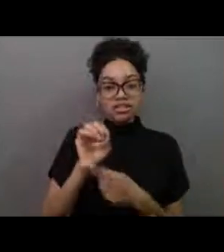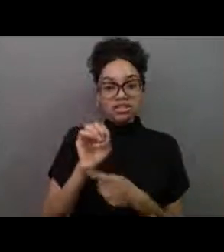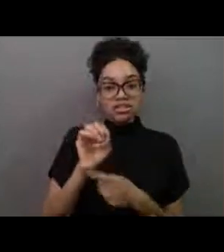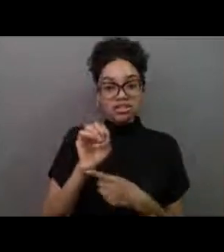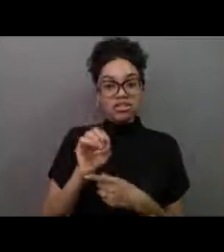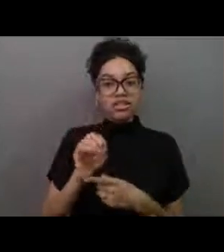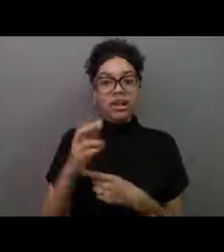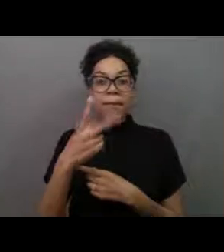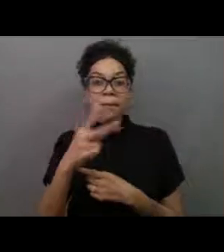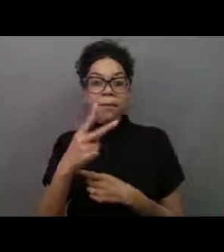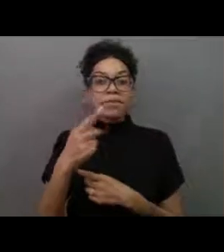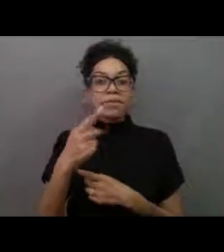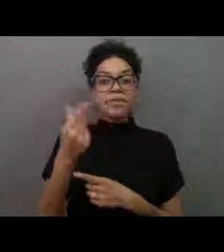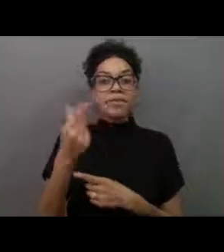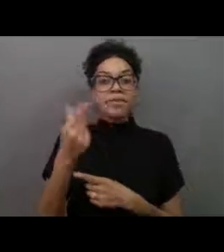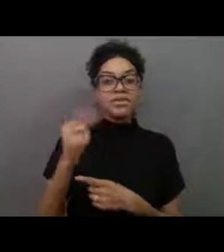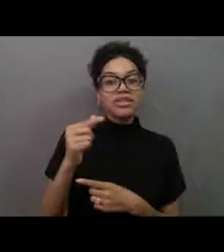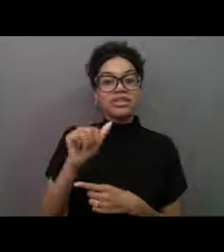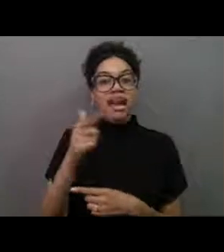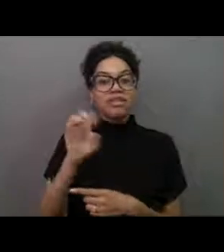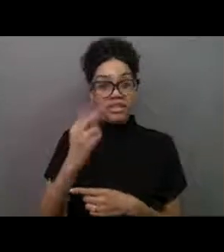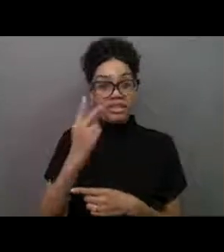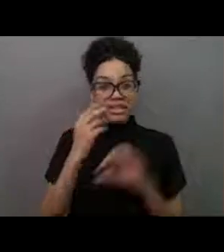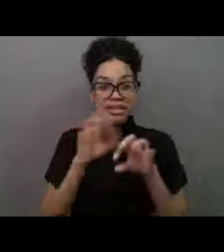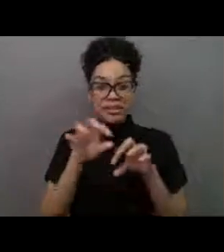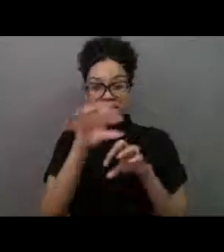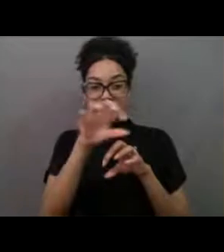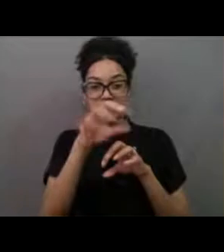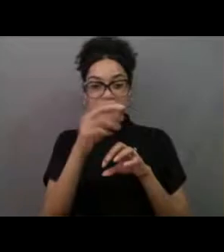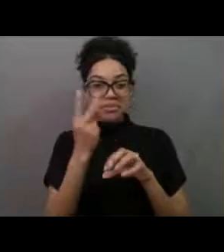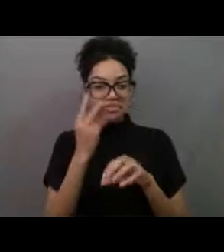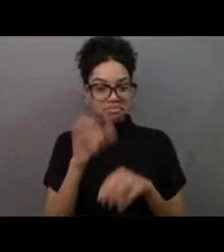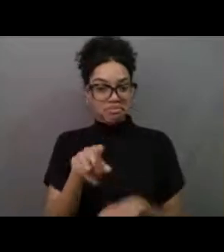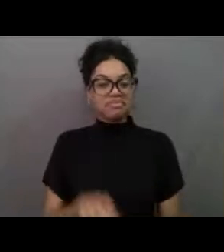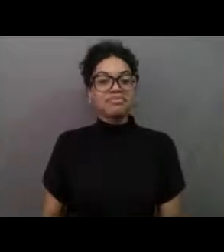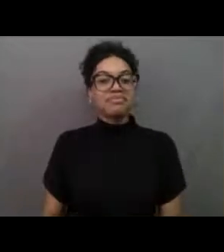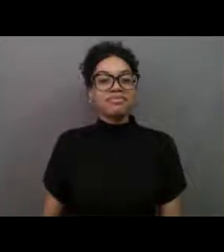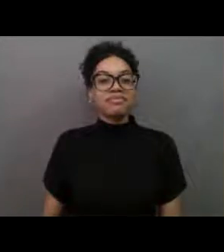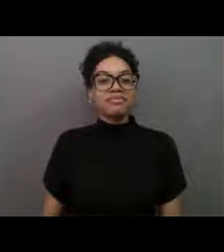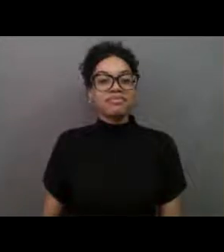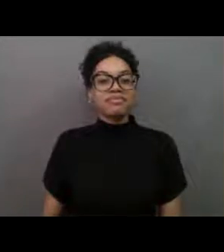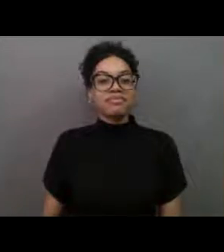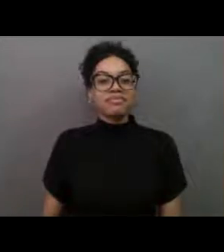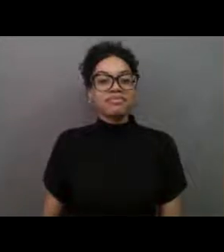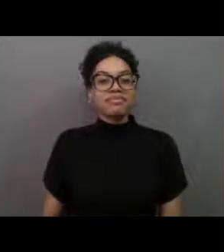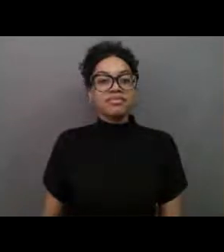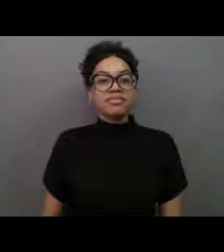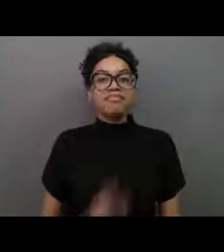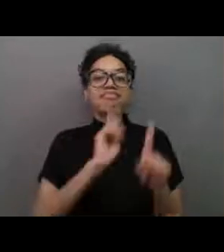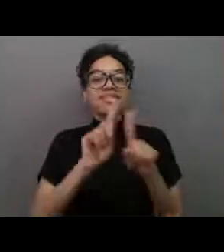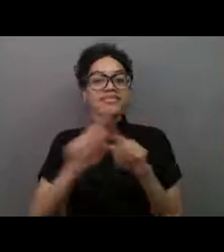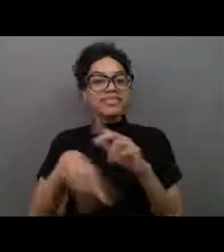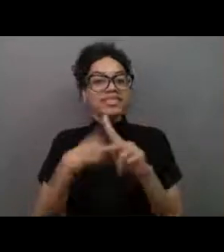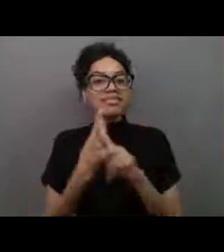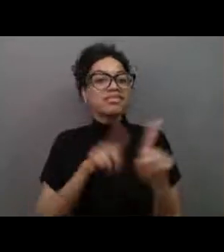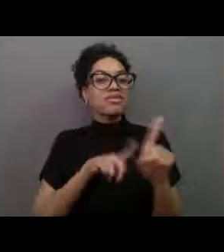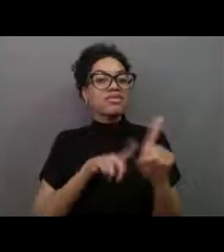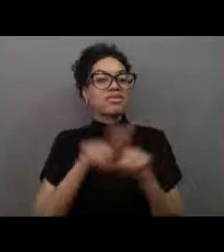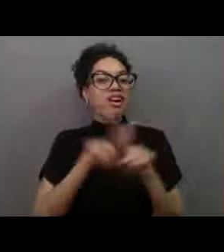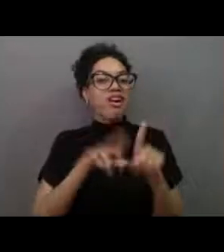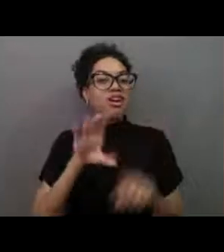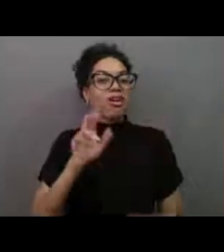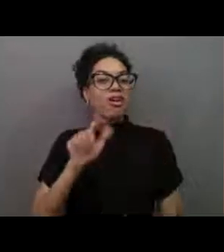in the nooks and crannies on the reef between the corals. This section of reef is almost all different species of star corals. You can see some of them